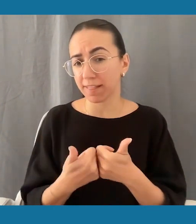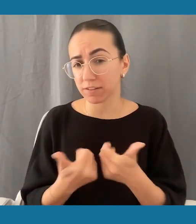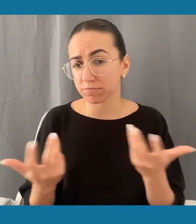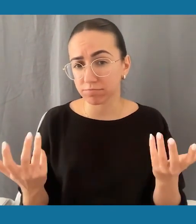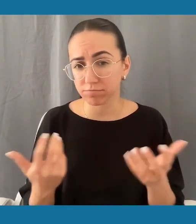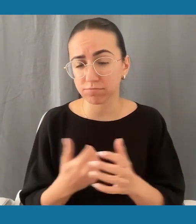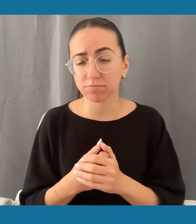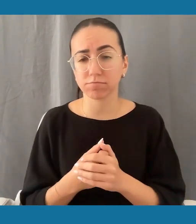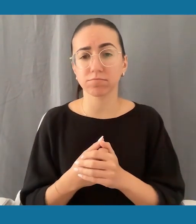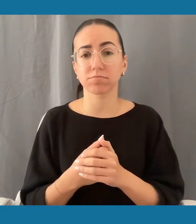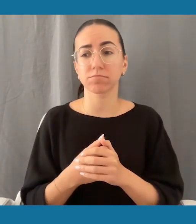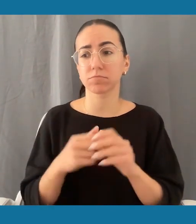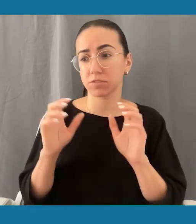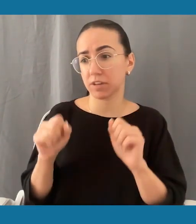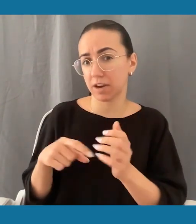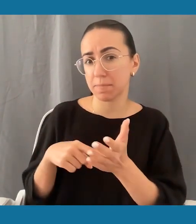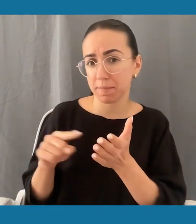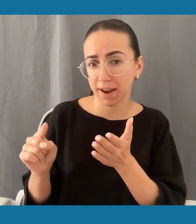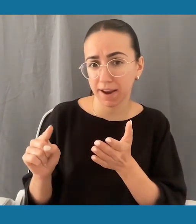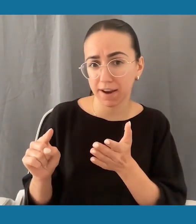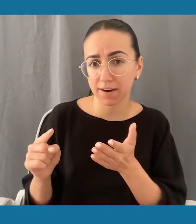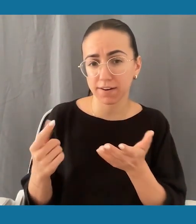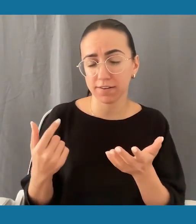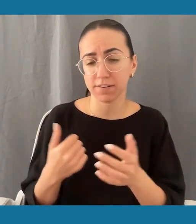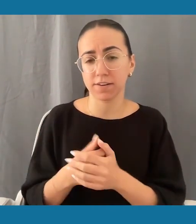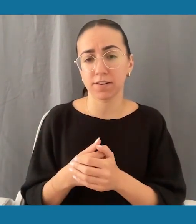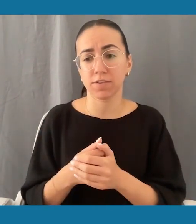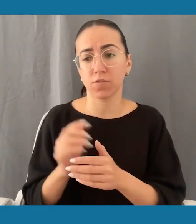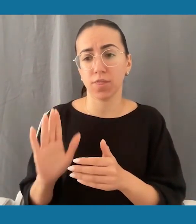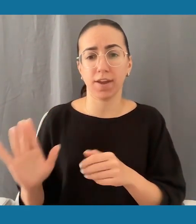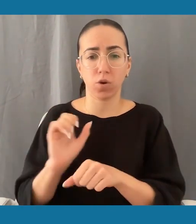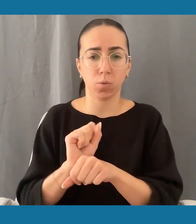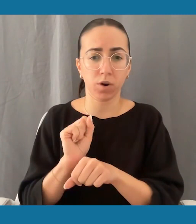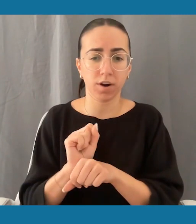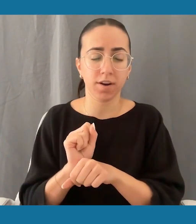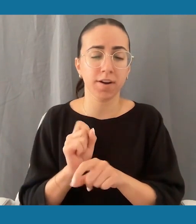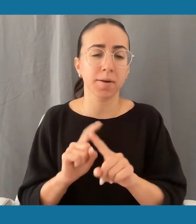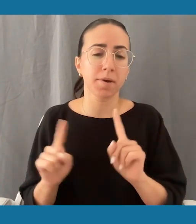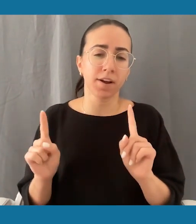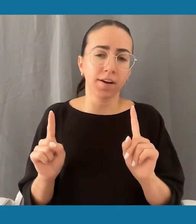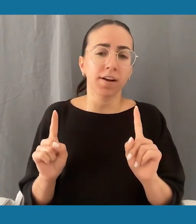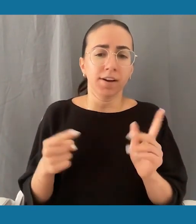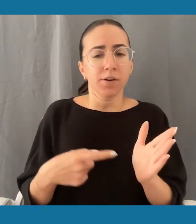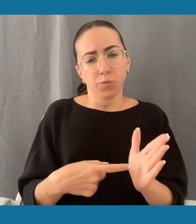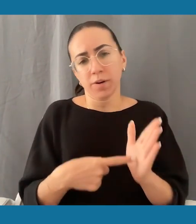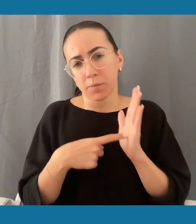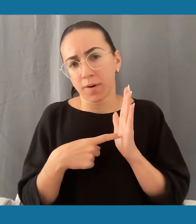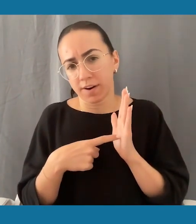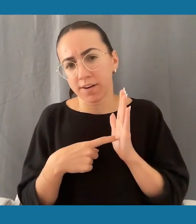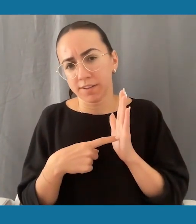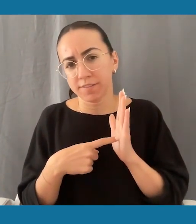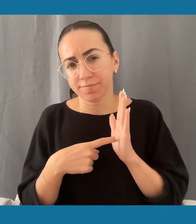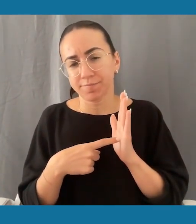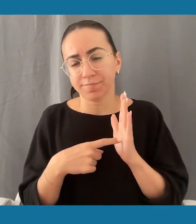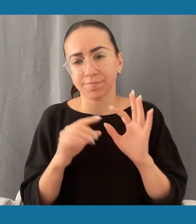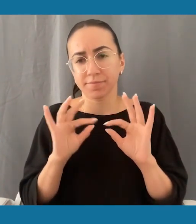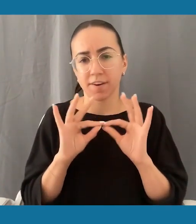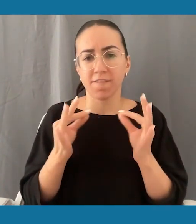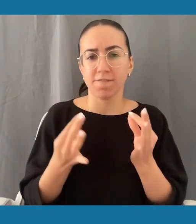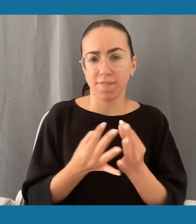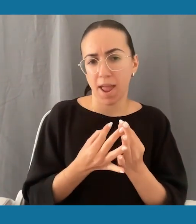can be paid for the work that they're doing, but it does require a family to think